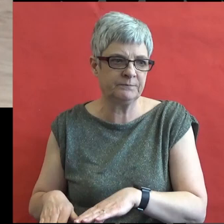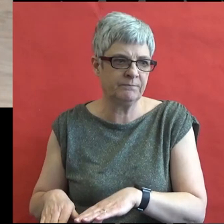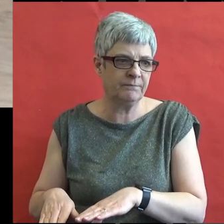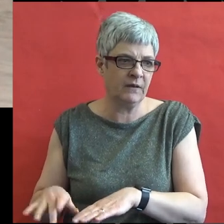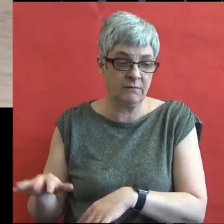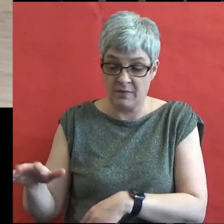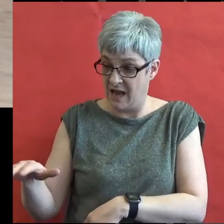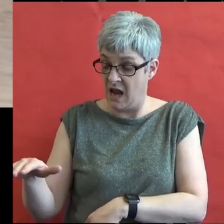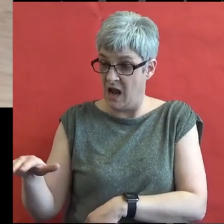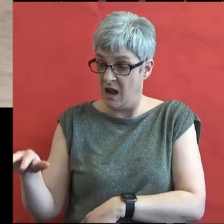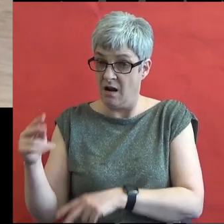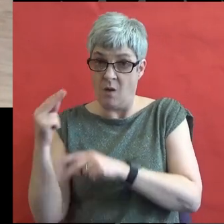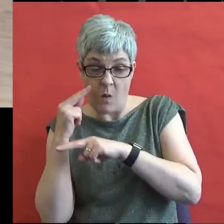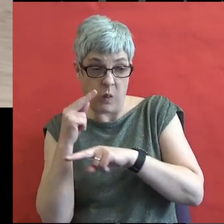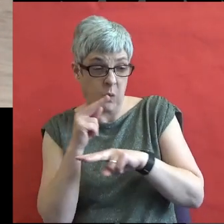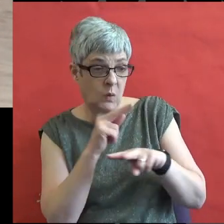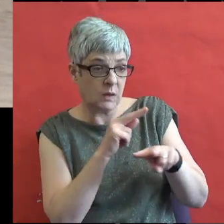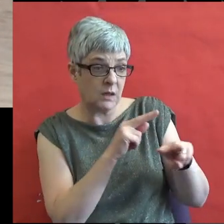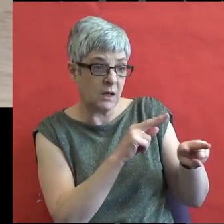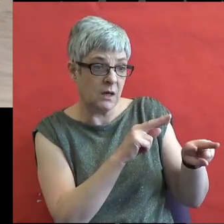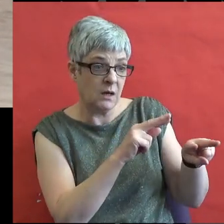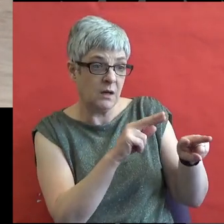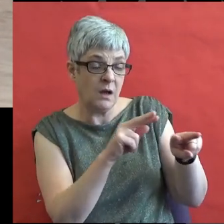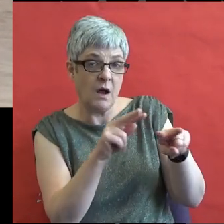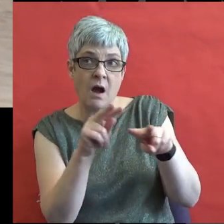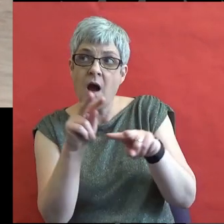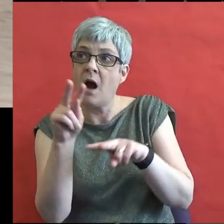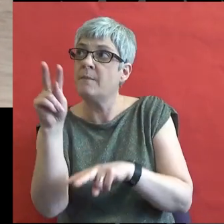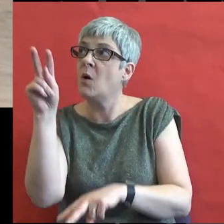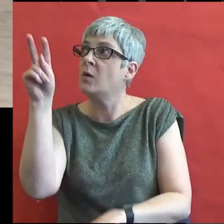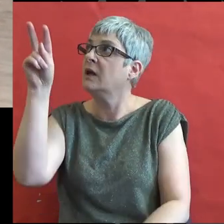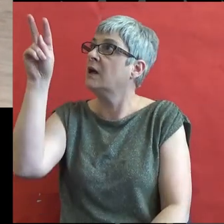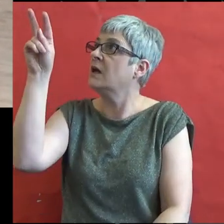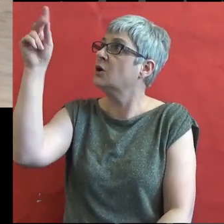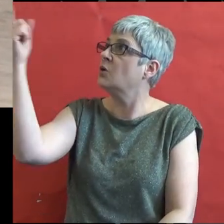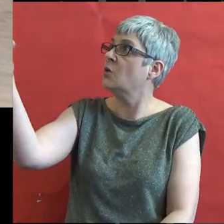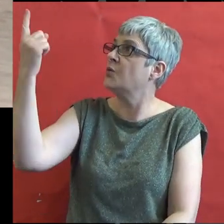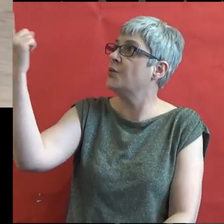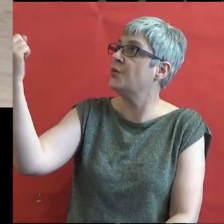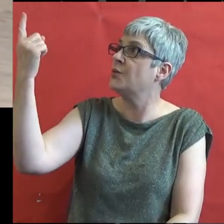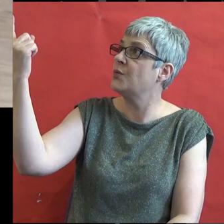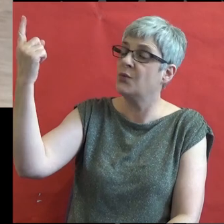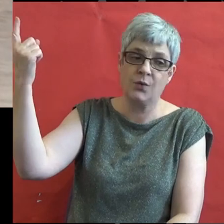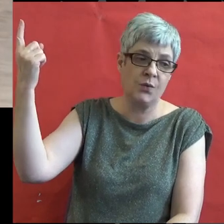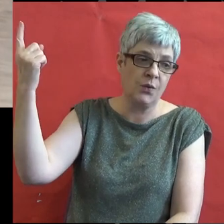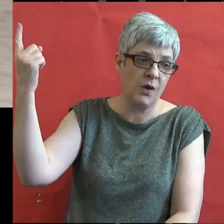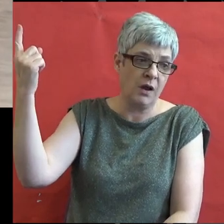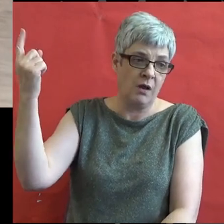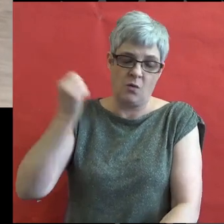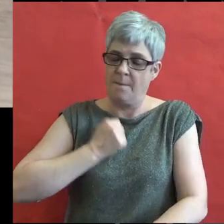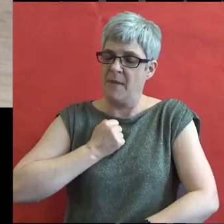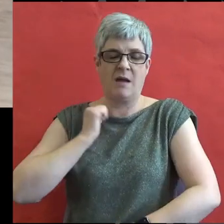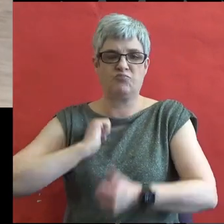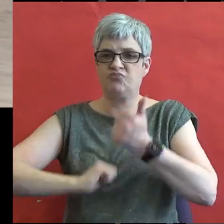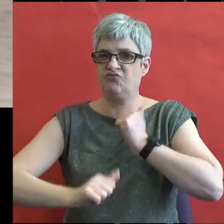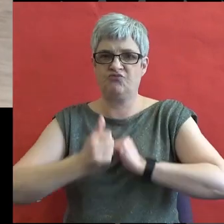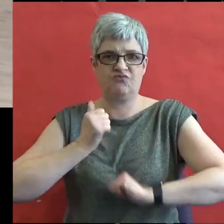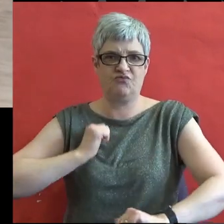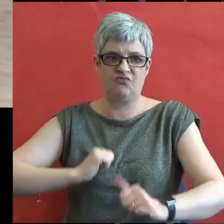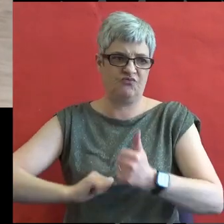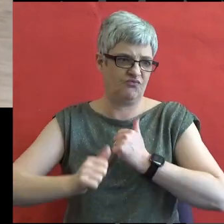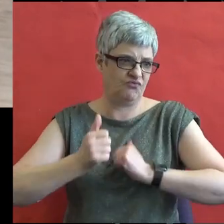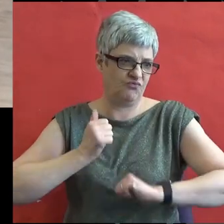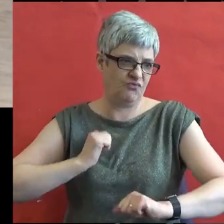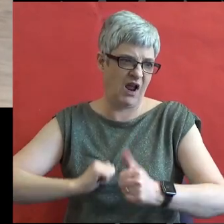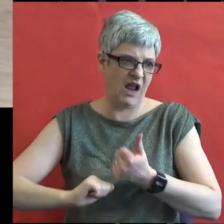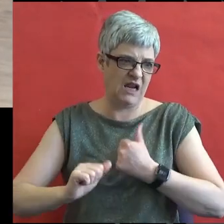From there, let me look up to only you. Let not my own pride be in anything